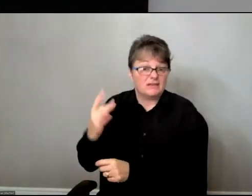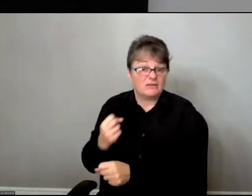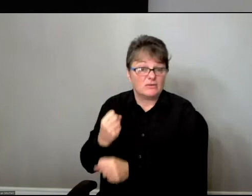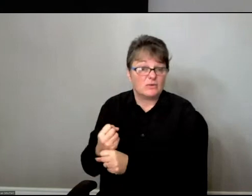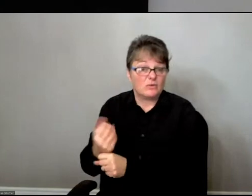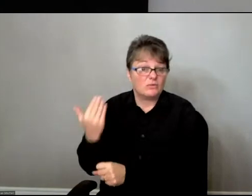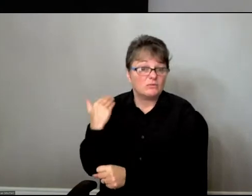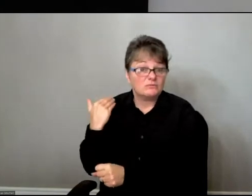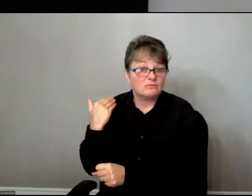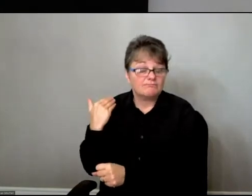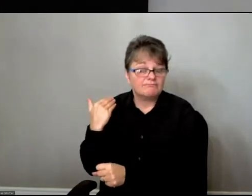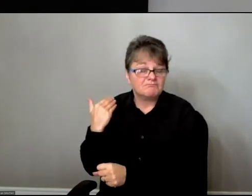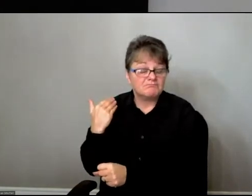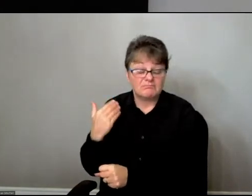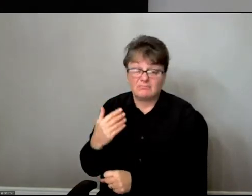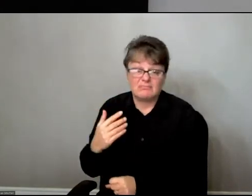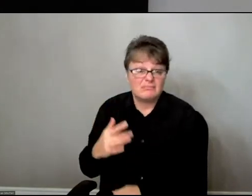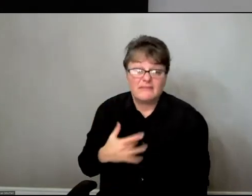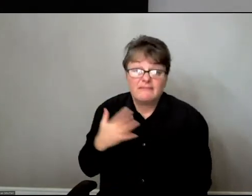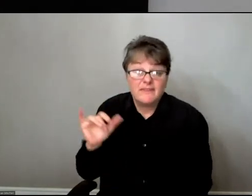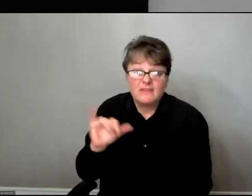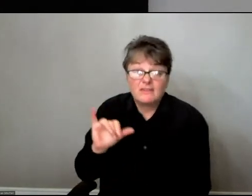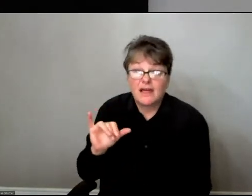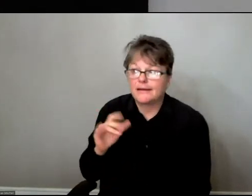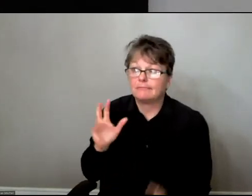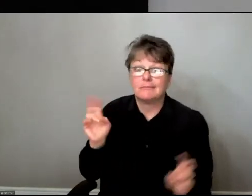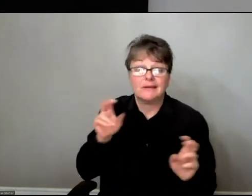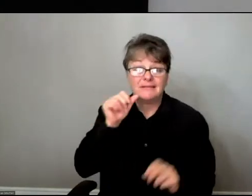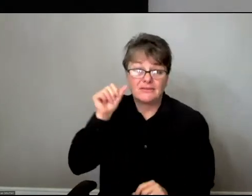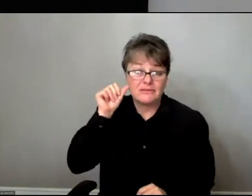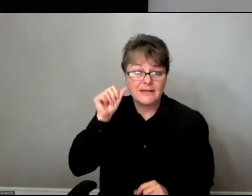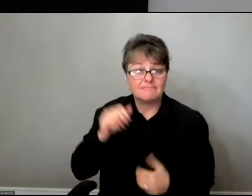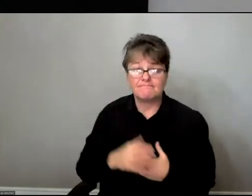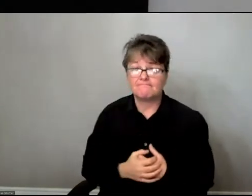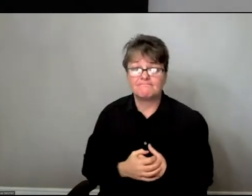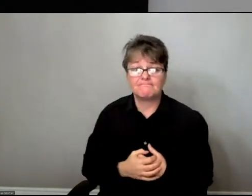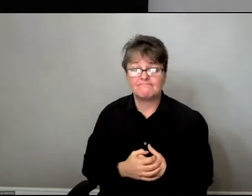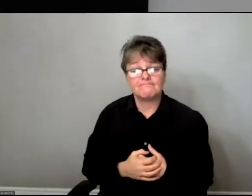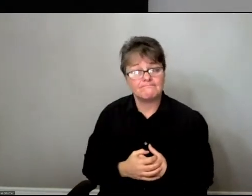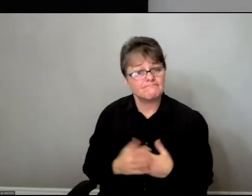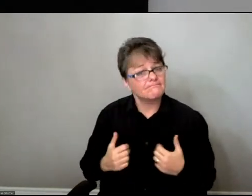It seems like yesterday. Life goes on.